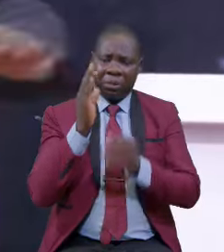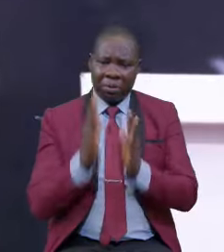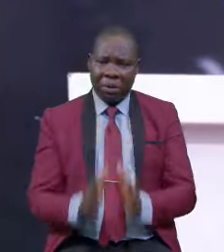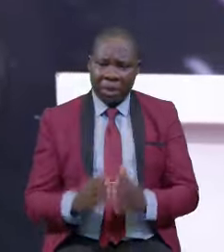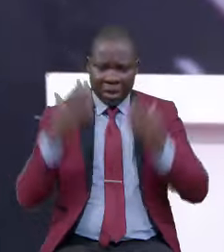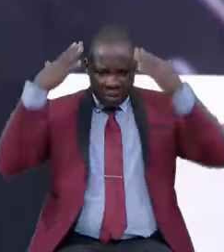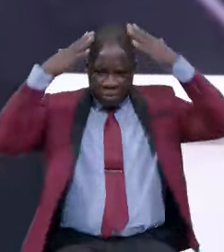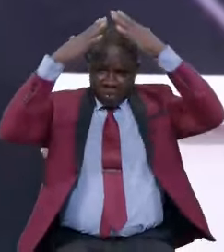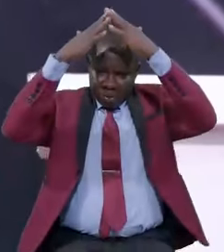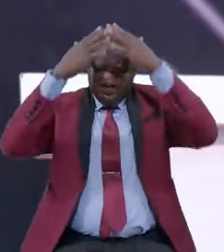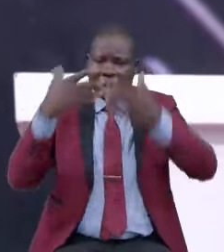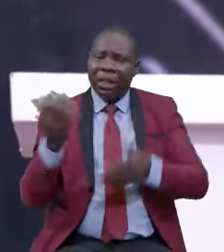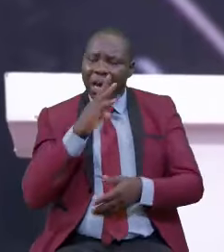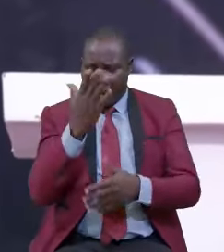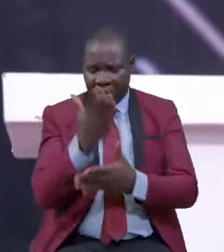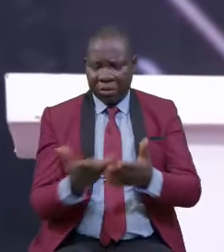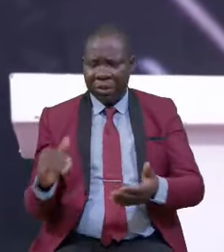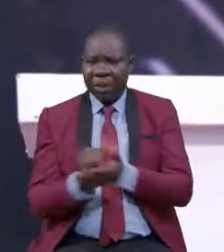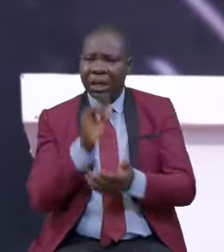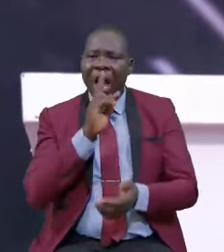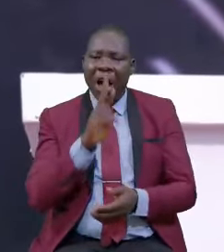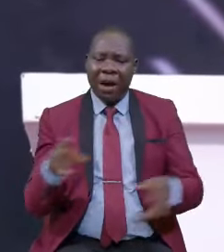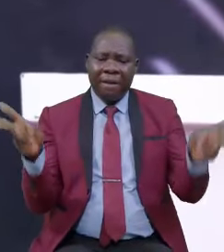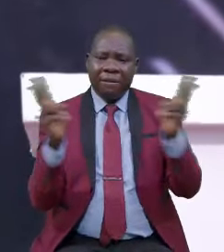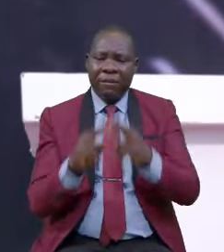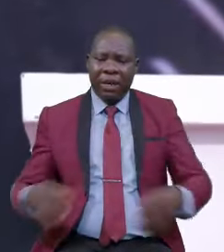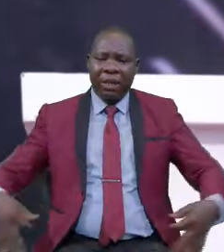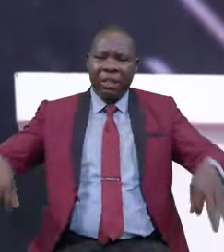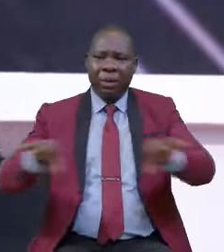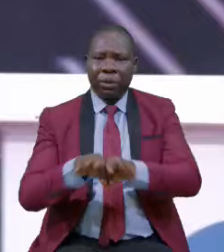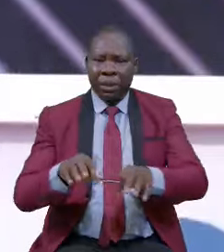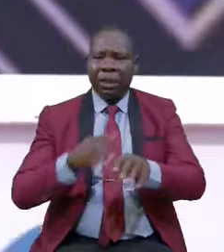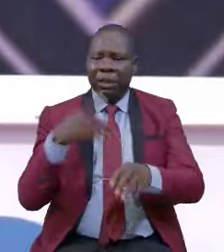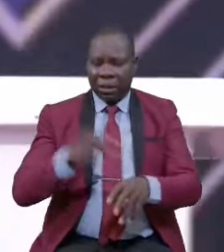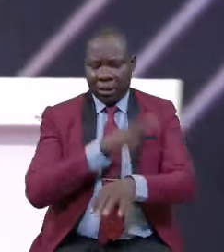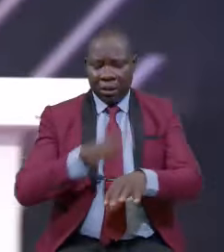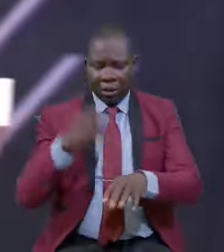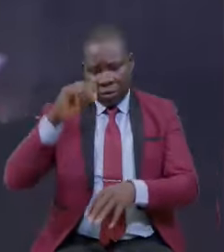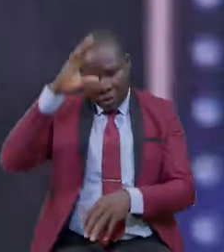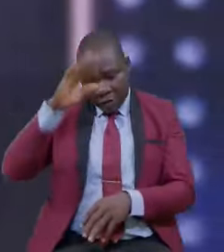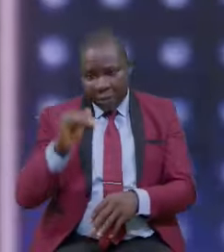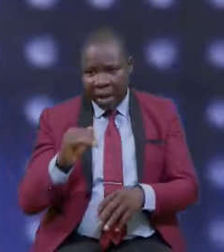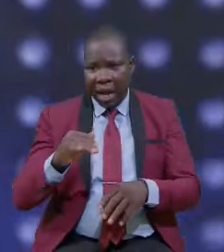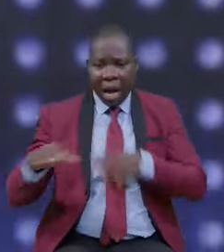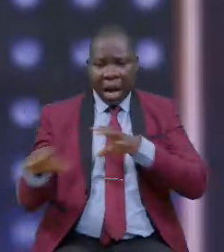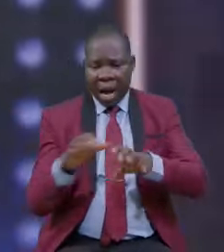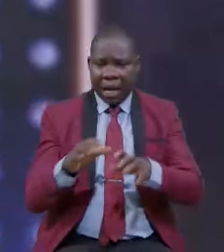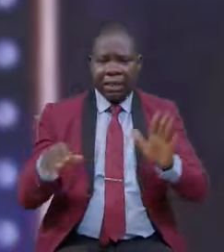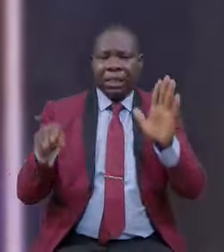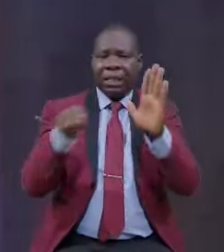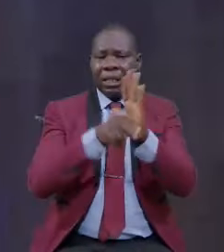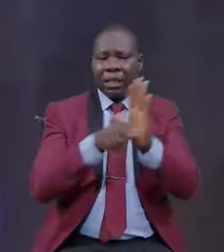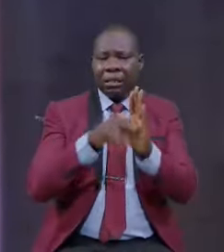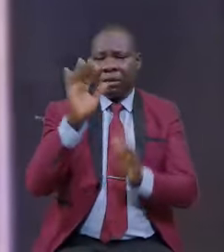necessary. And the nature of man reacts negatively when those necessary things are